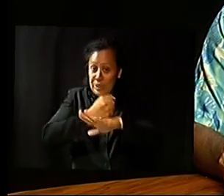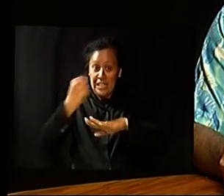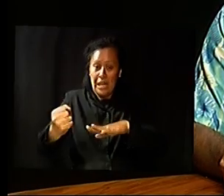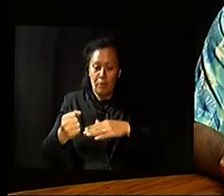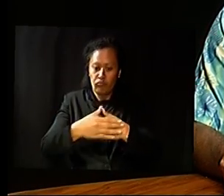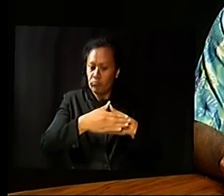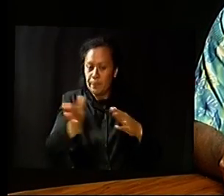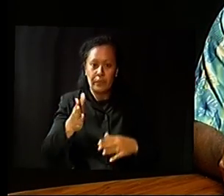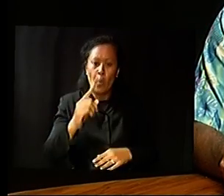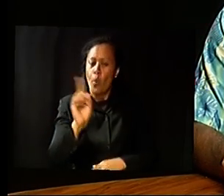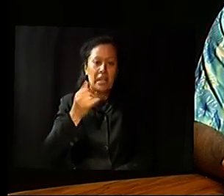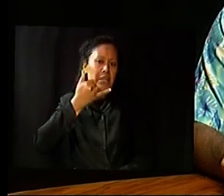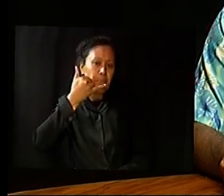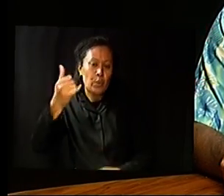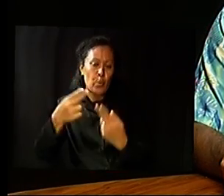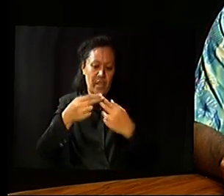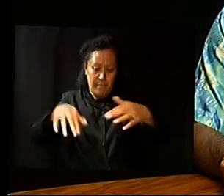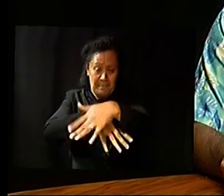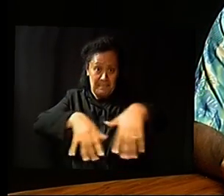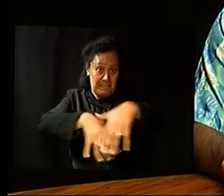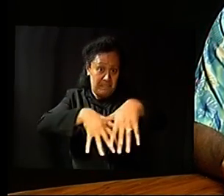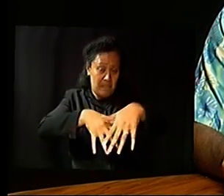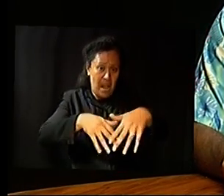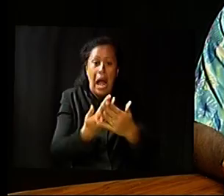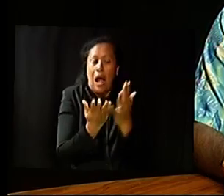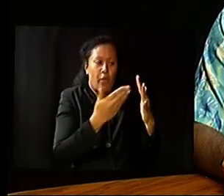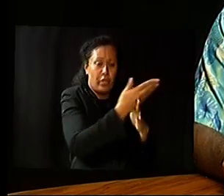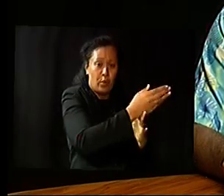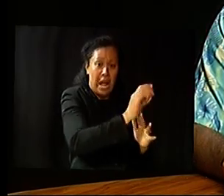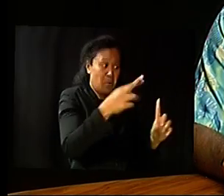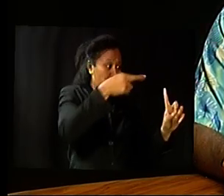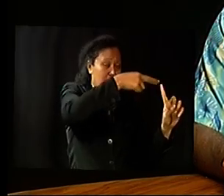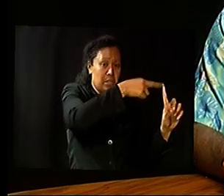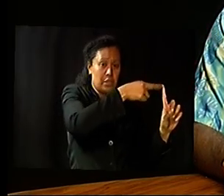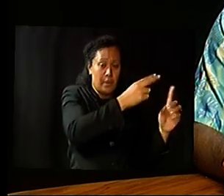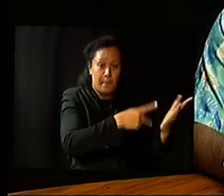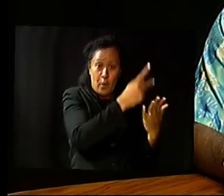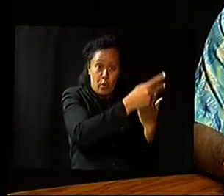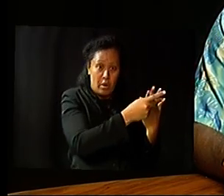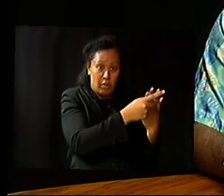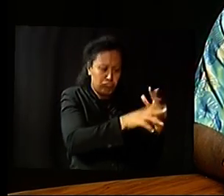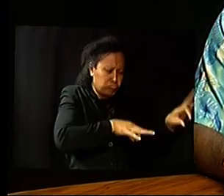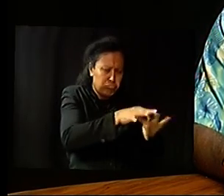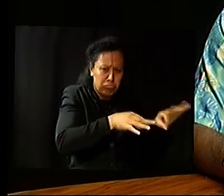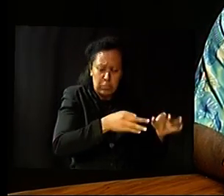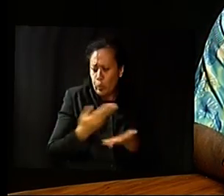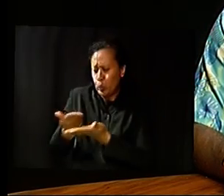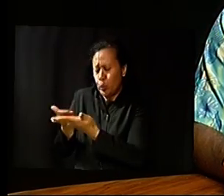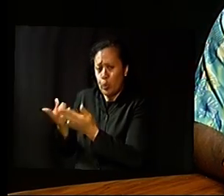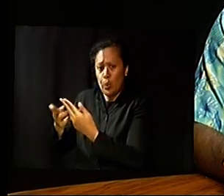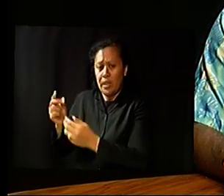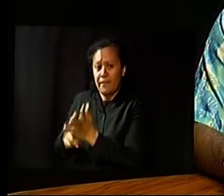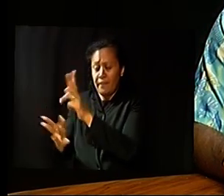More than ever before, government will open up communication links with the people. Through outreach programs, government plans to consult and work